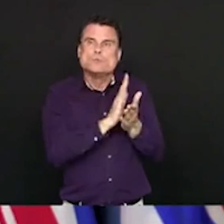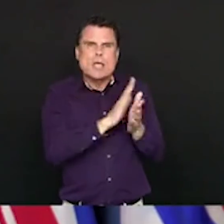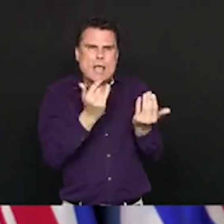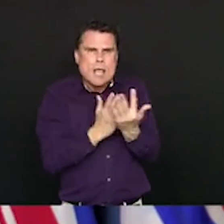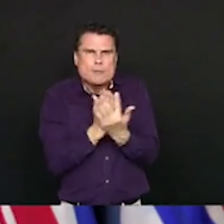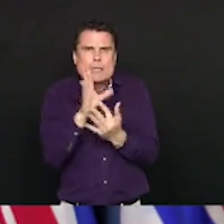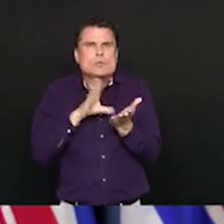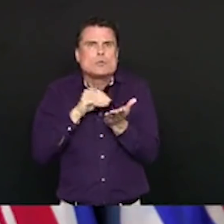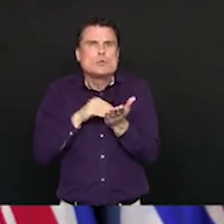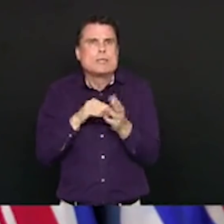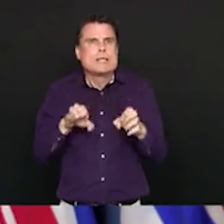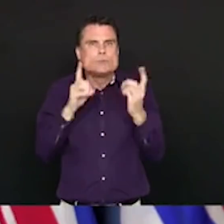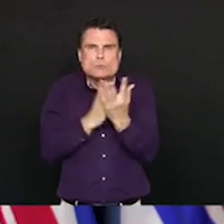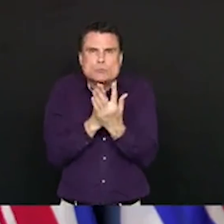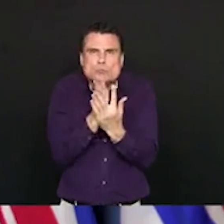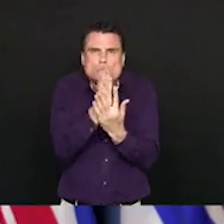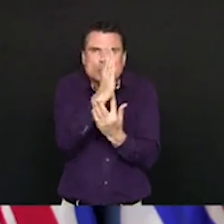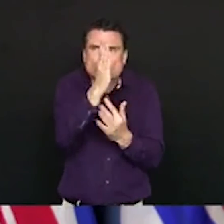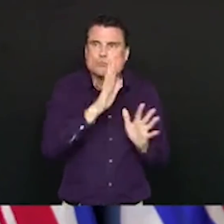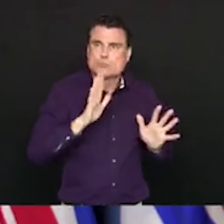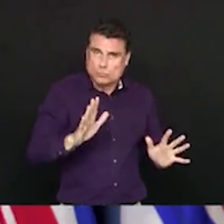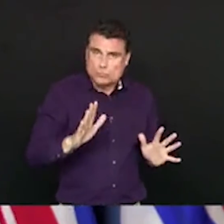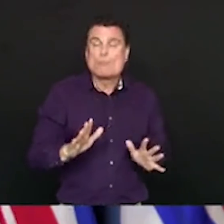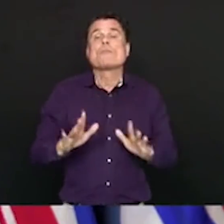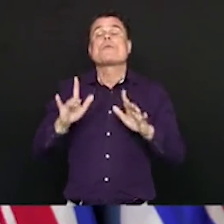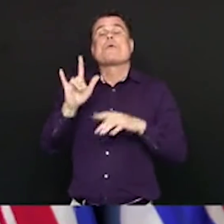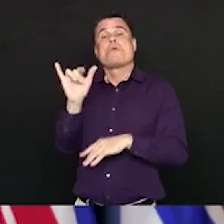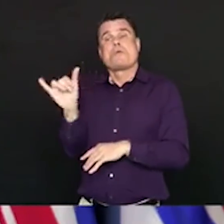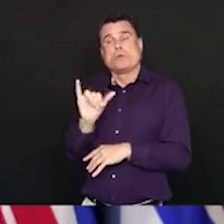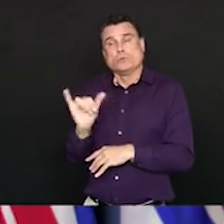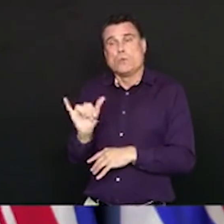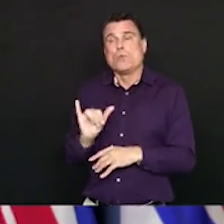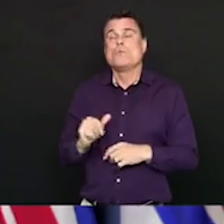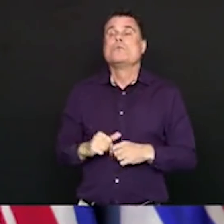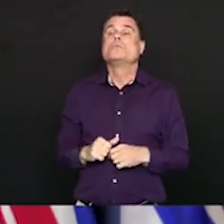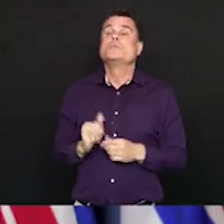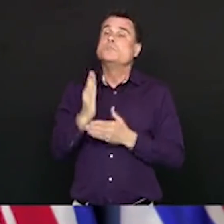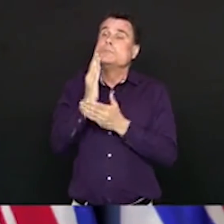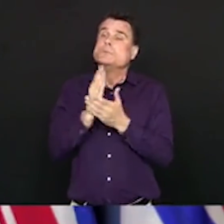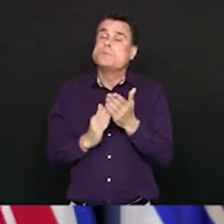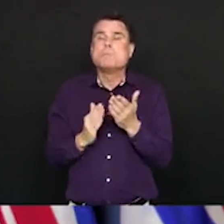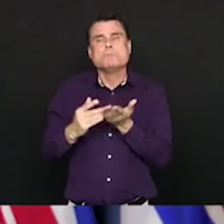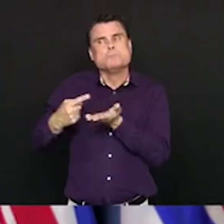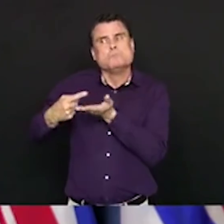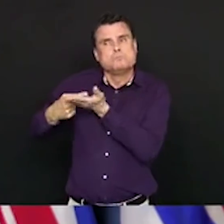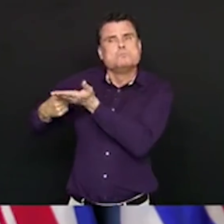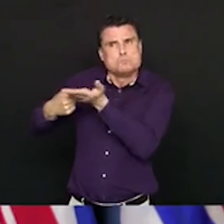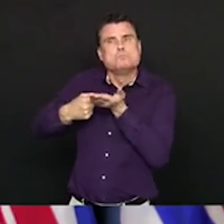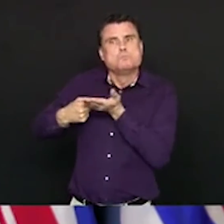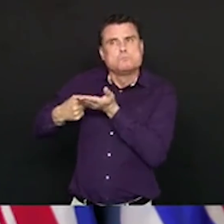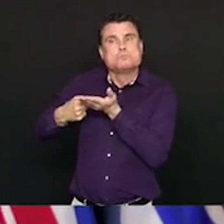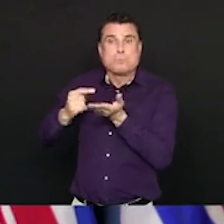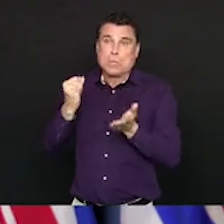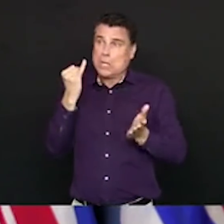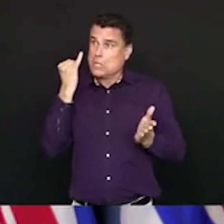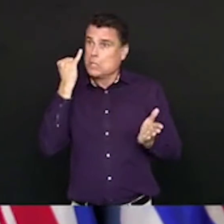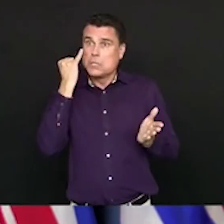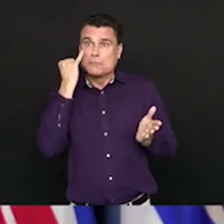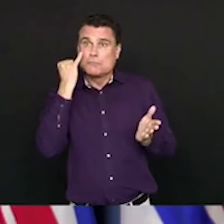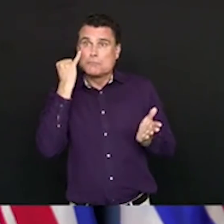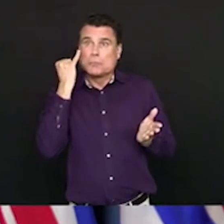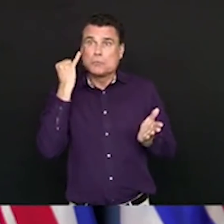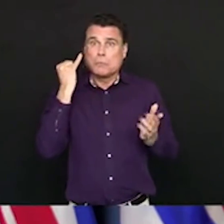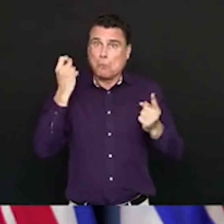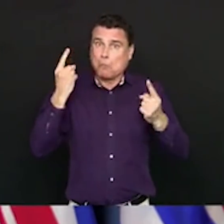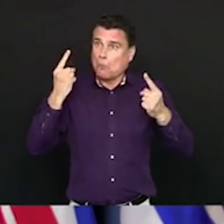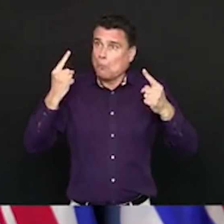having those preliminary discussions about how we would, if the curve continues and we get positive signals from Dr.